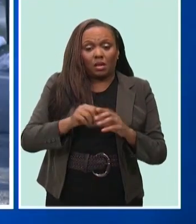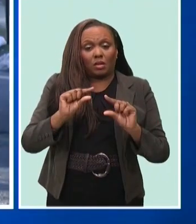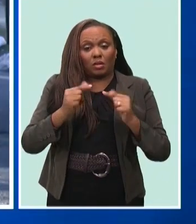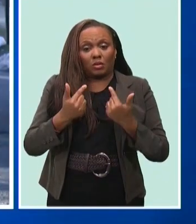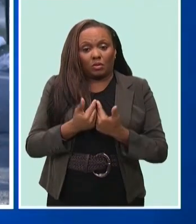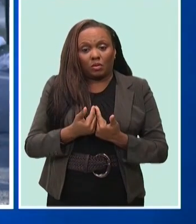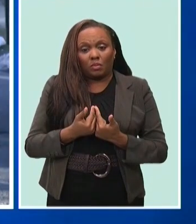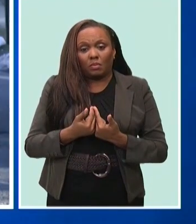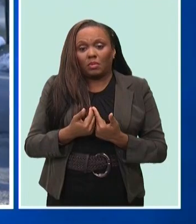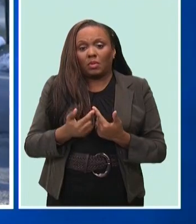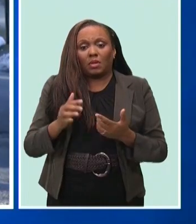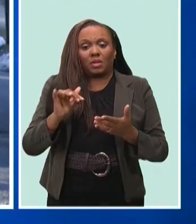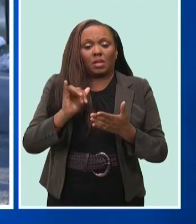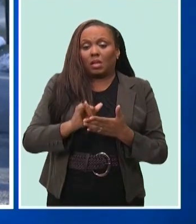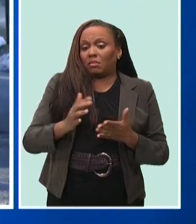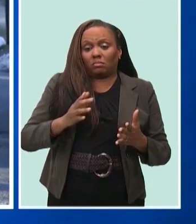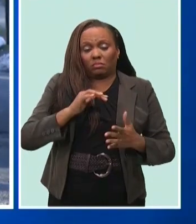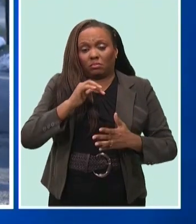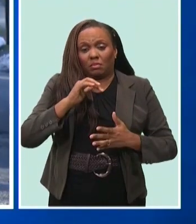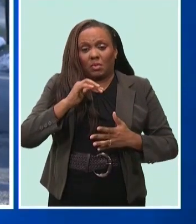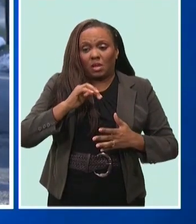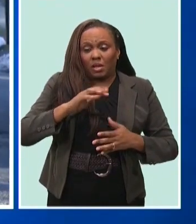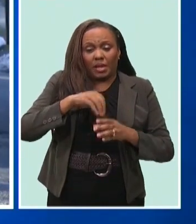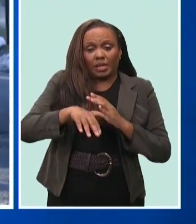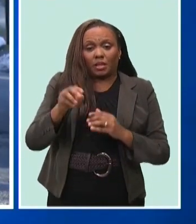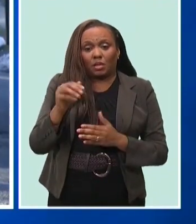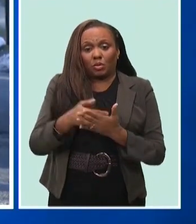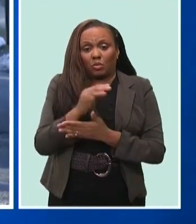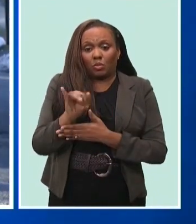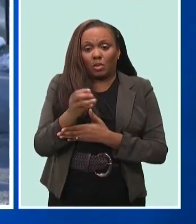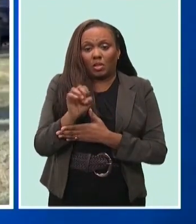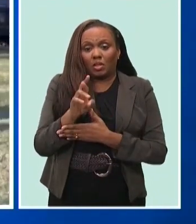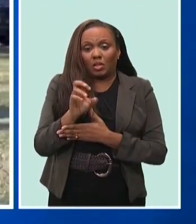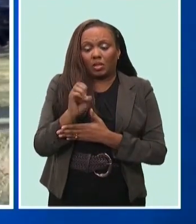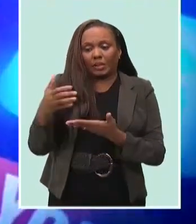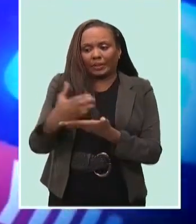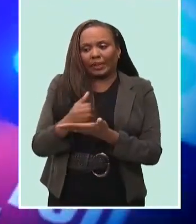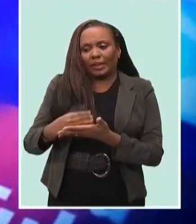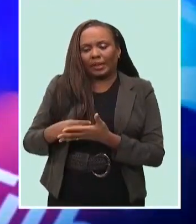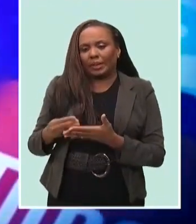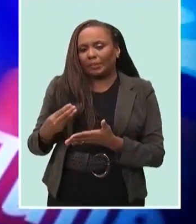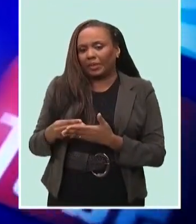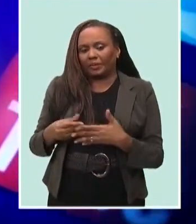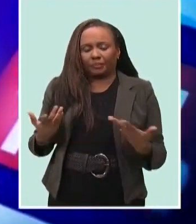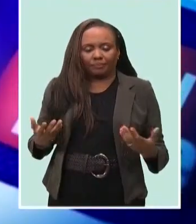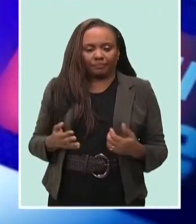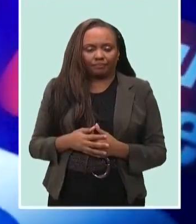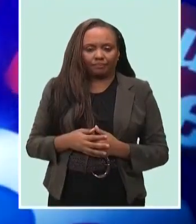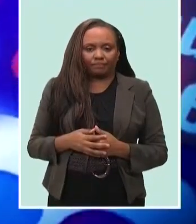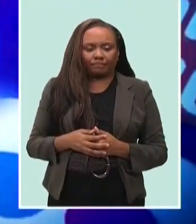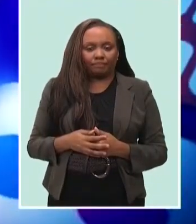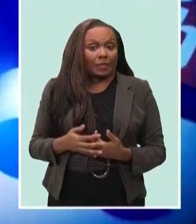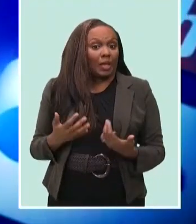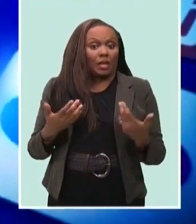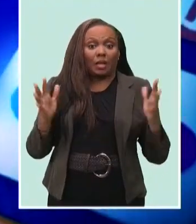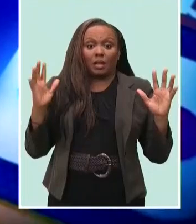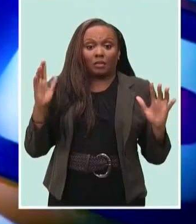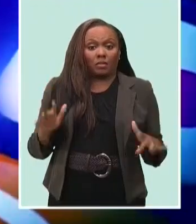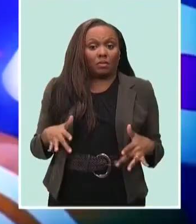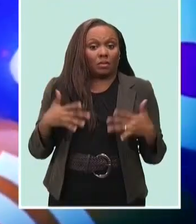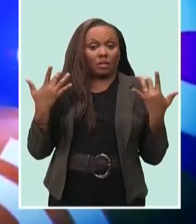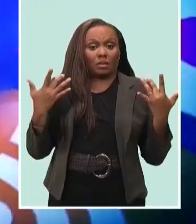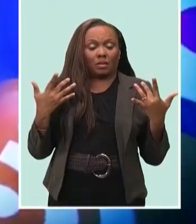are being dropped off at various locations in the New Jersey suburbs to collect cash. Well, that's all the time we have for What's Trending